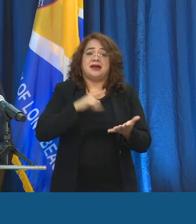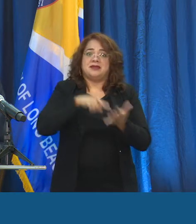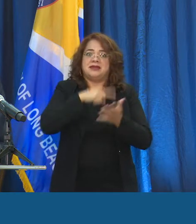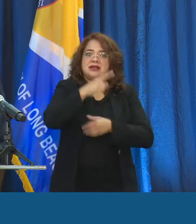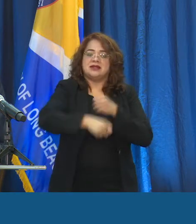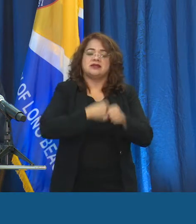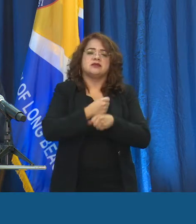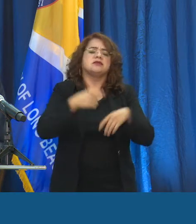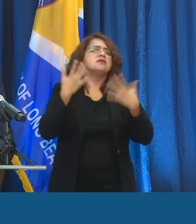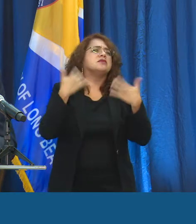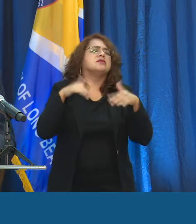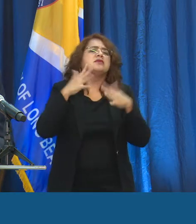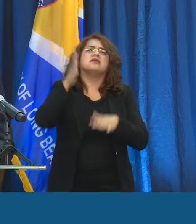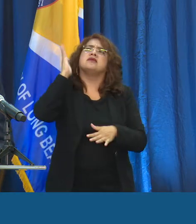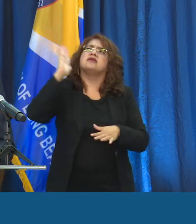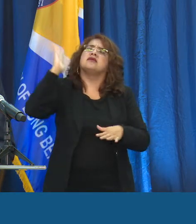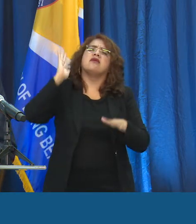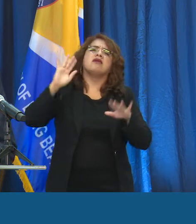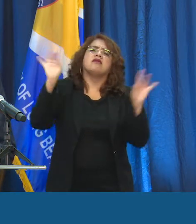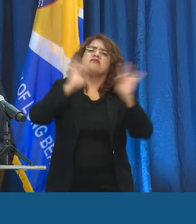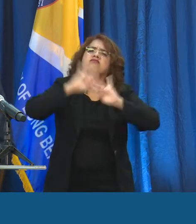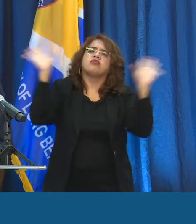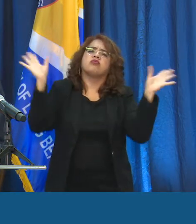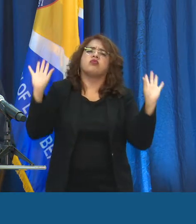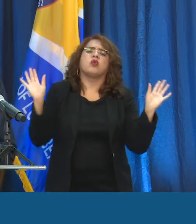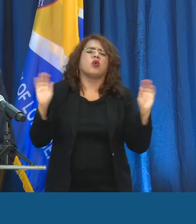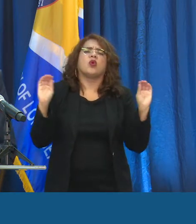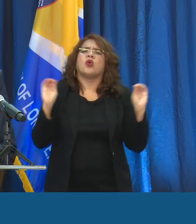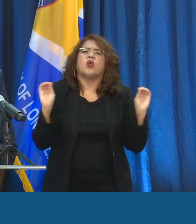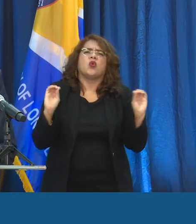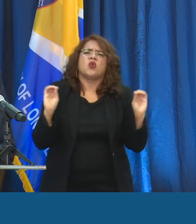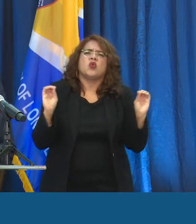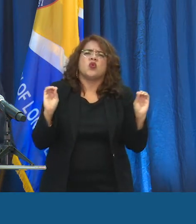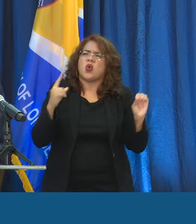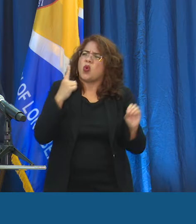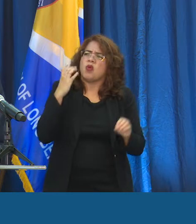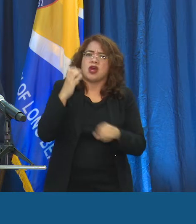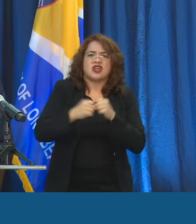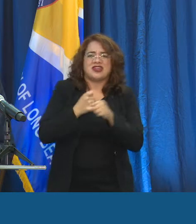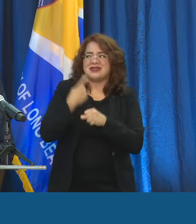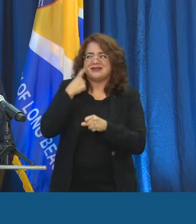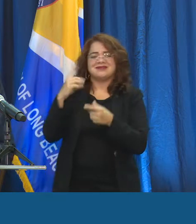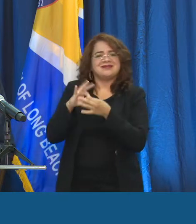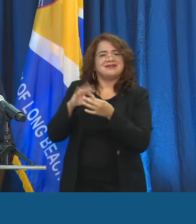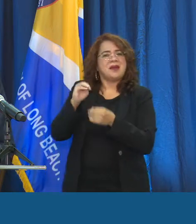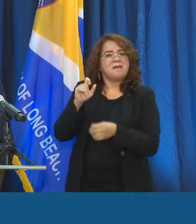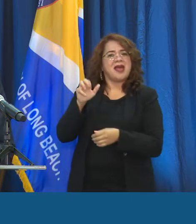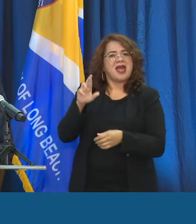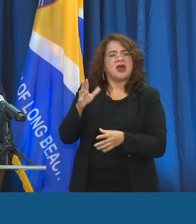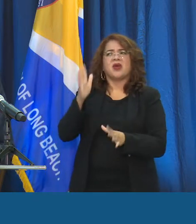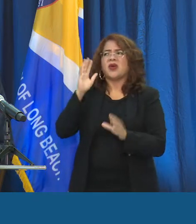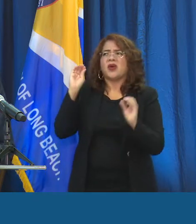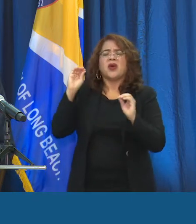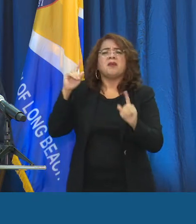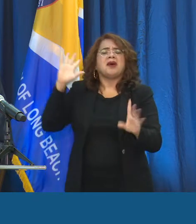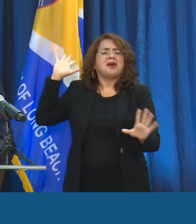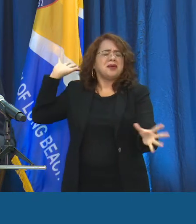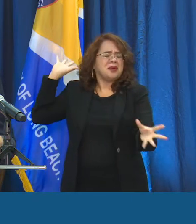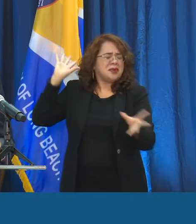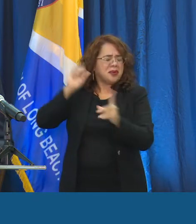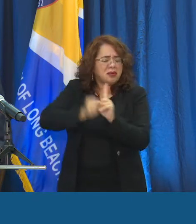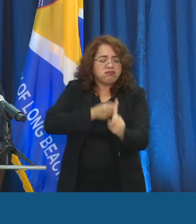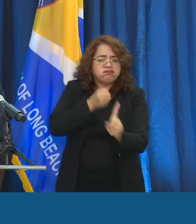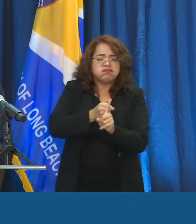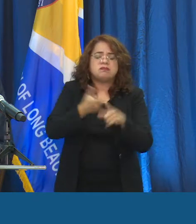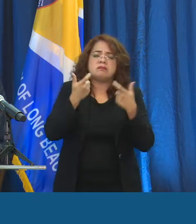mentioned, the biggest health crisis any of us have ever experienced through the COVID-19 global pandemic. We have had